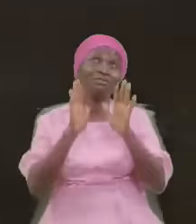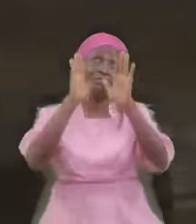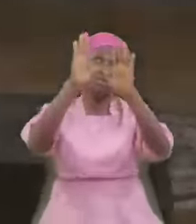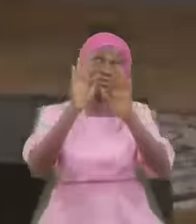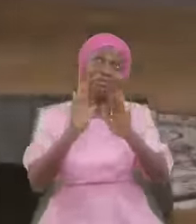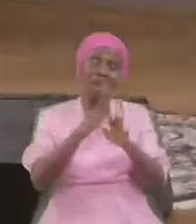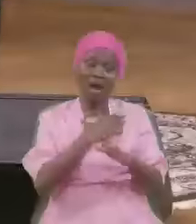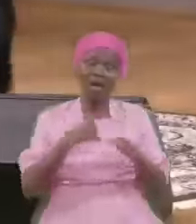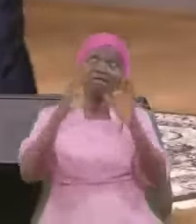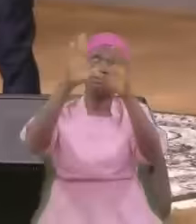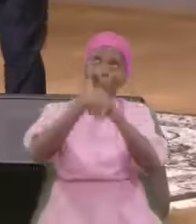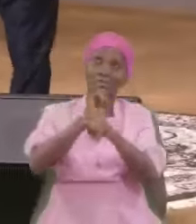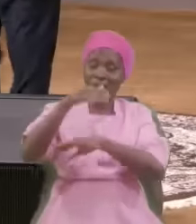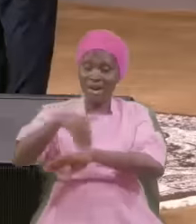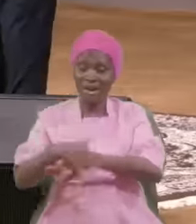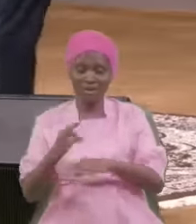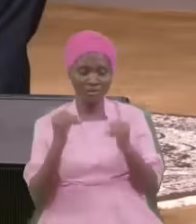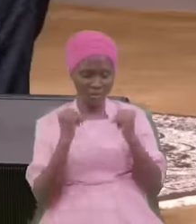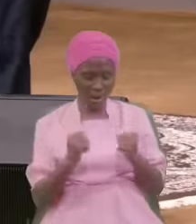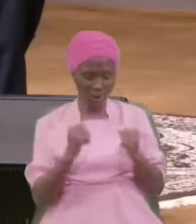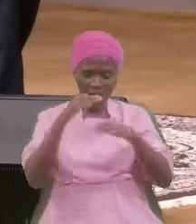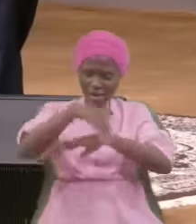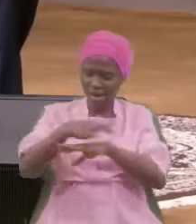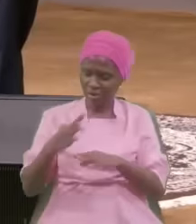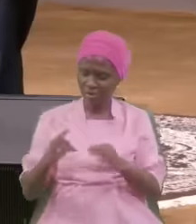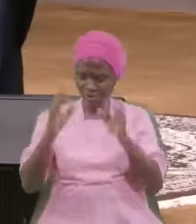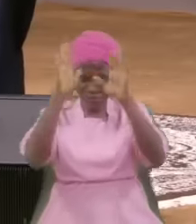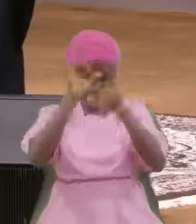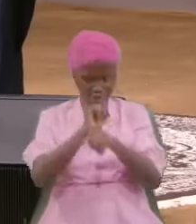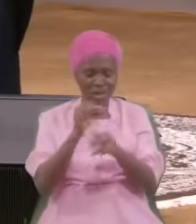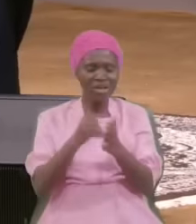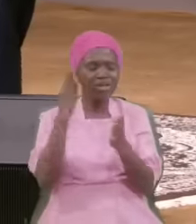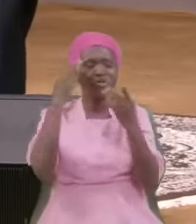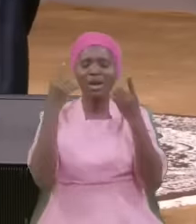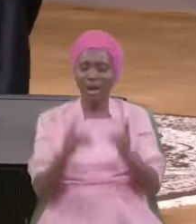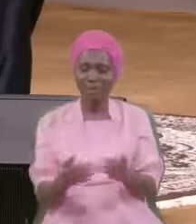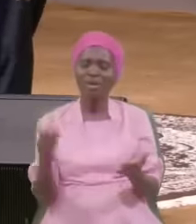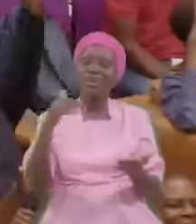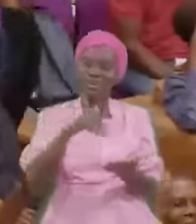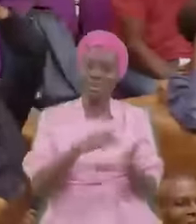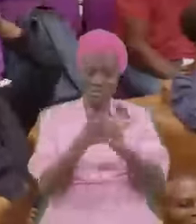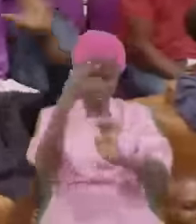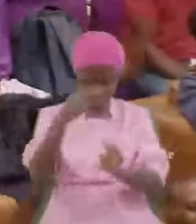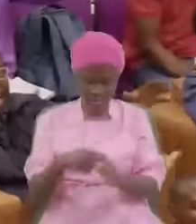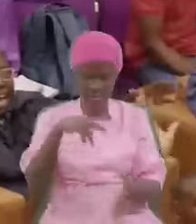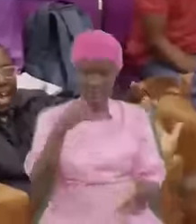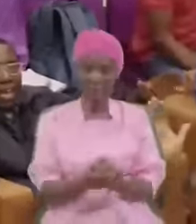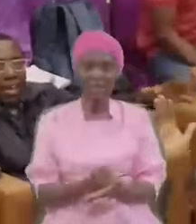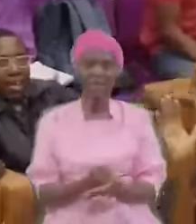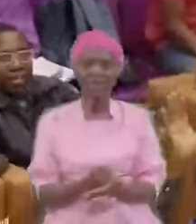night of power, the night of miracle. It will happen again in Jesus' name.